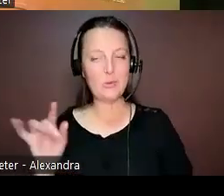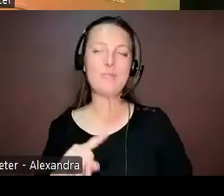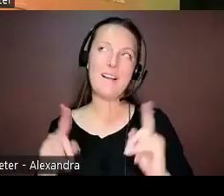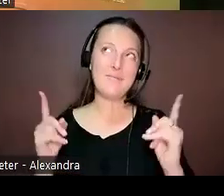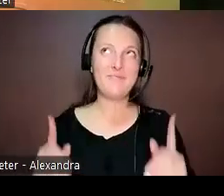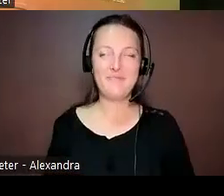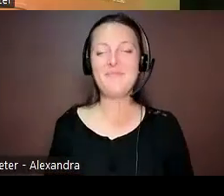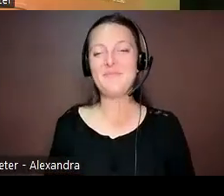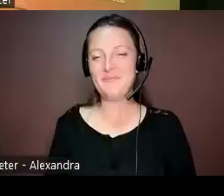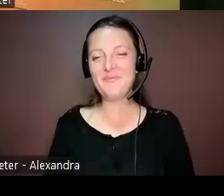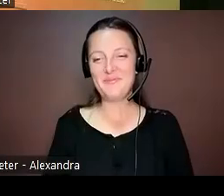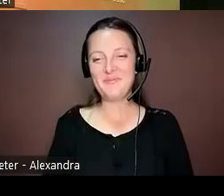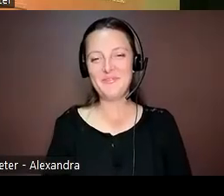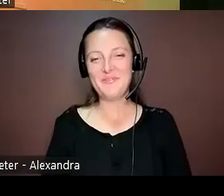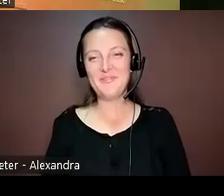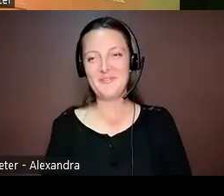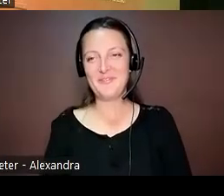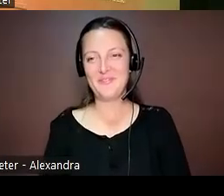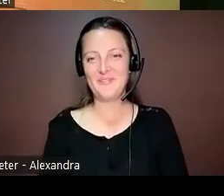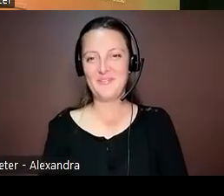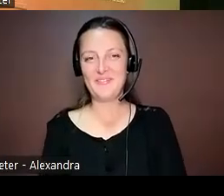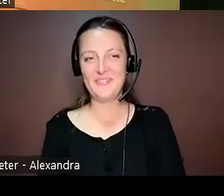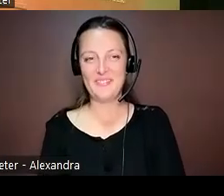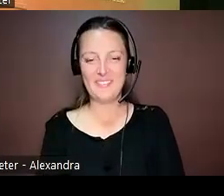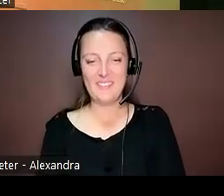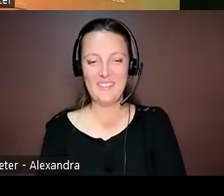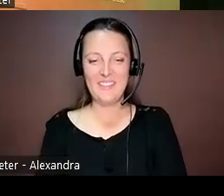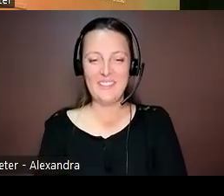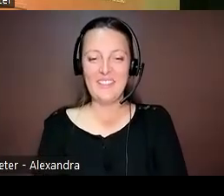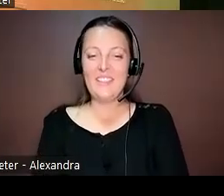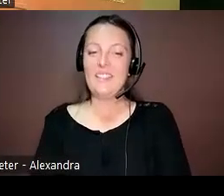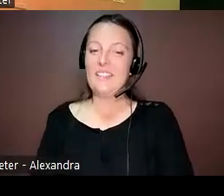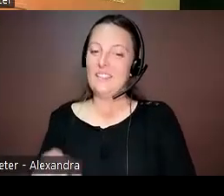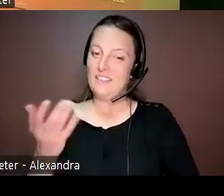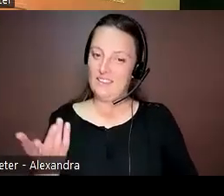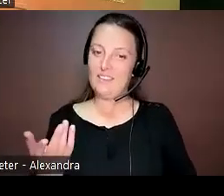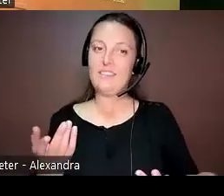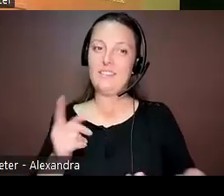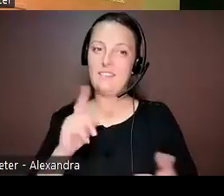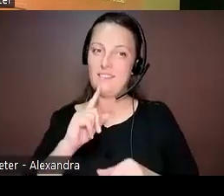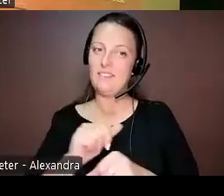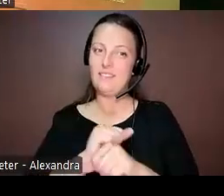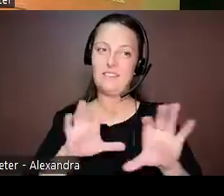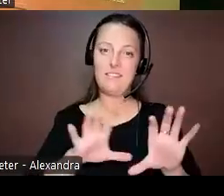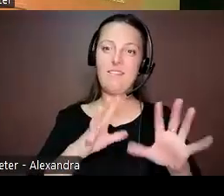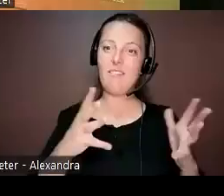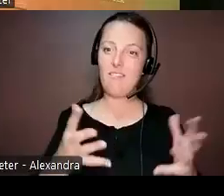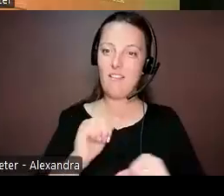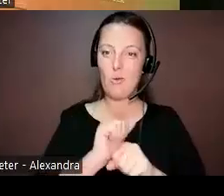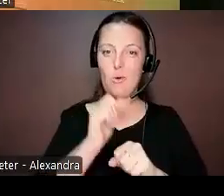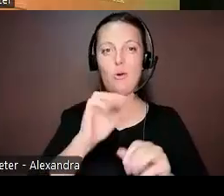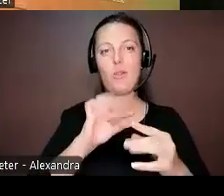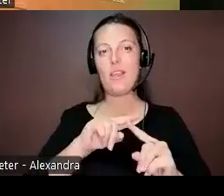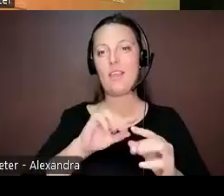more precise way of saying is that Mark Oldham did a lot of work related to other aspects of it. Because in reality, NOAA